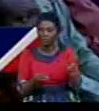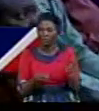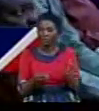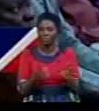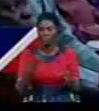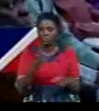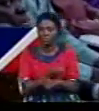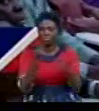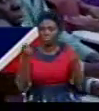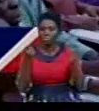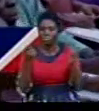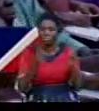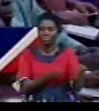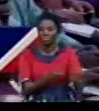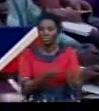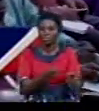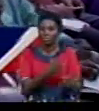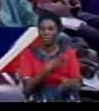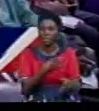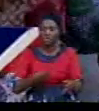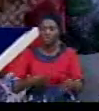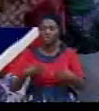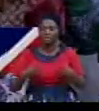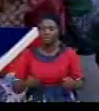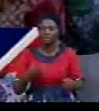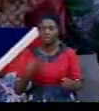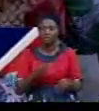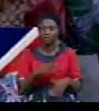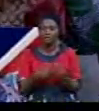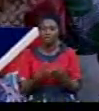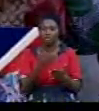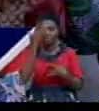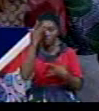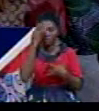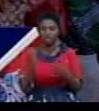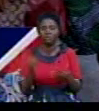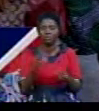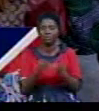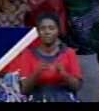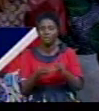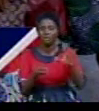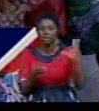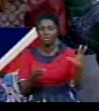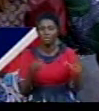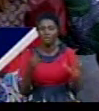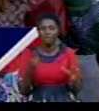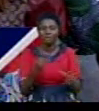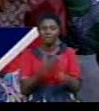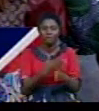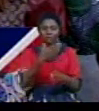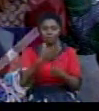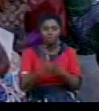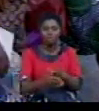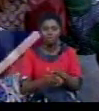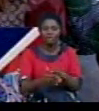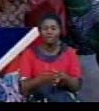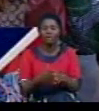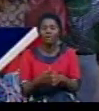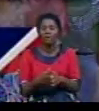every sickness in your body healed in Jesus name number three total Destruction